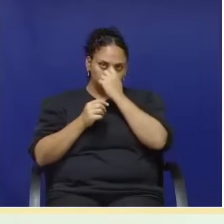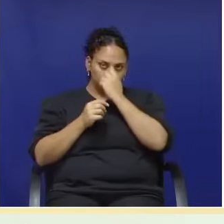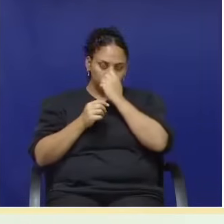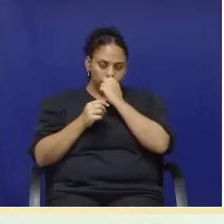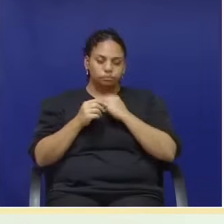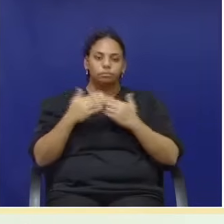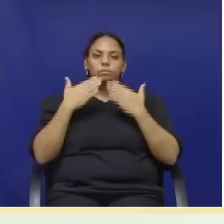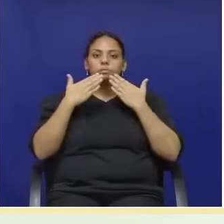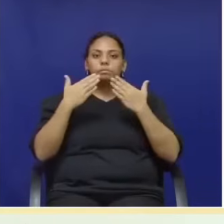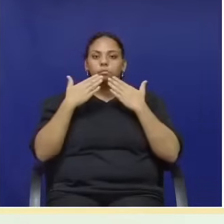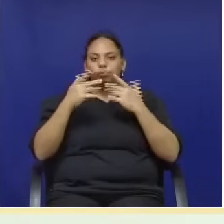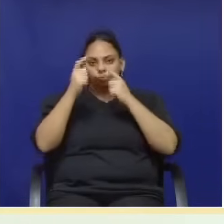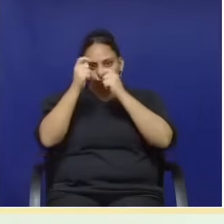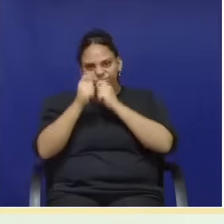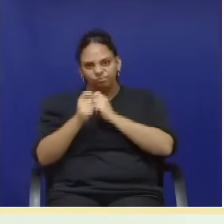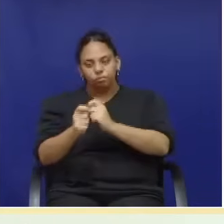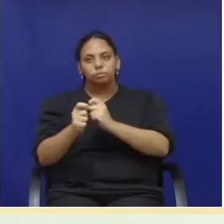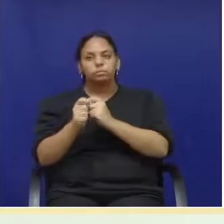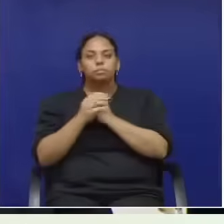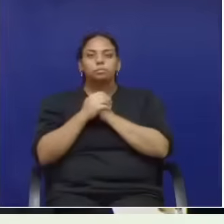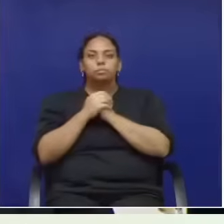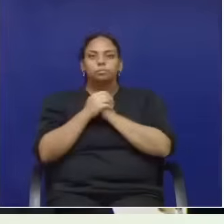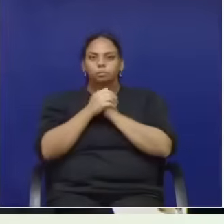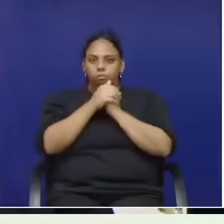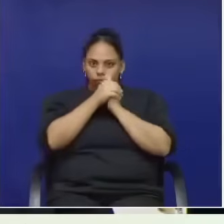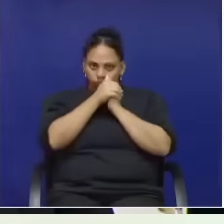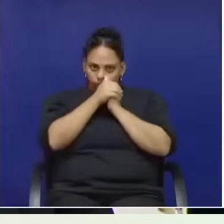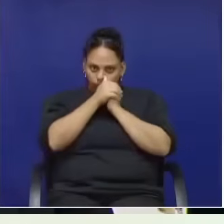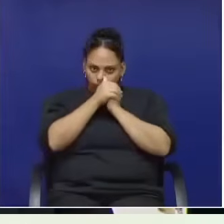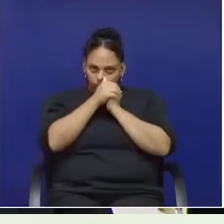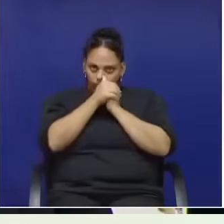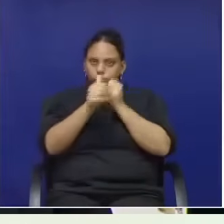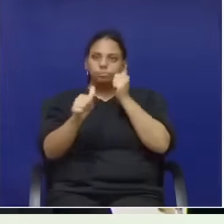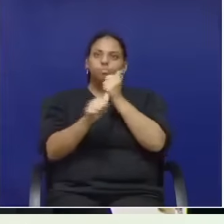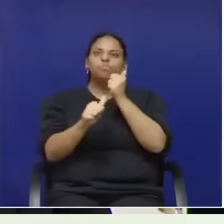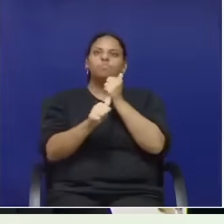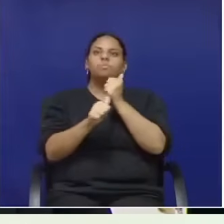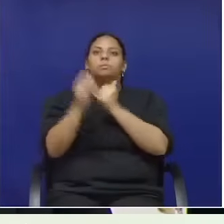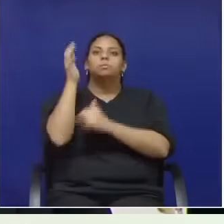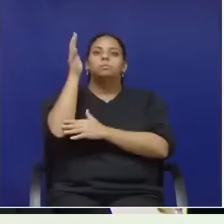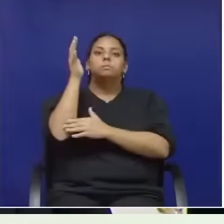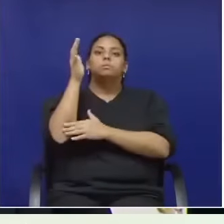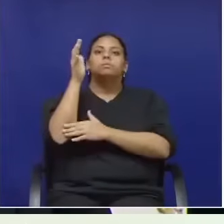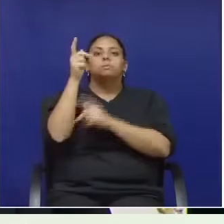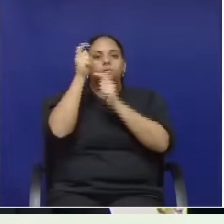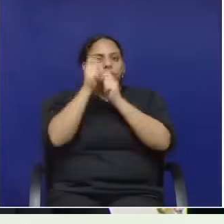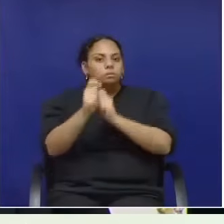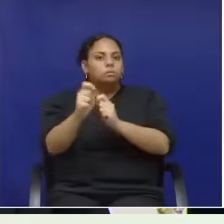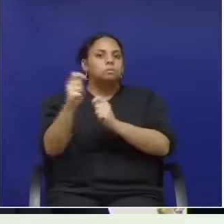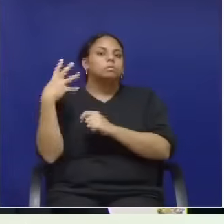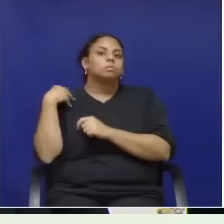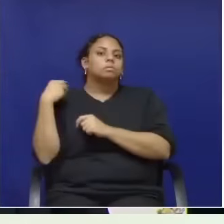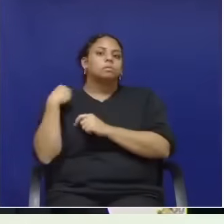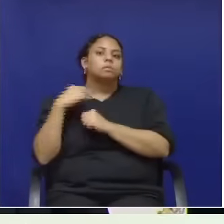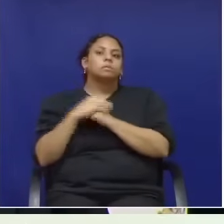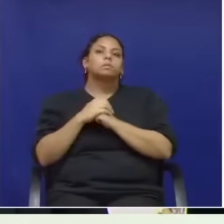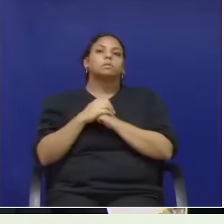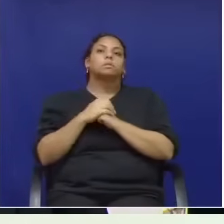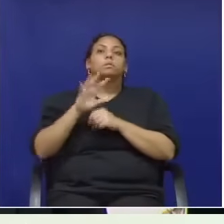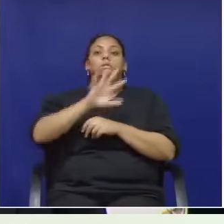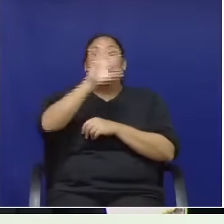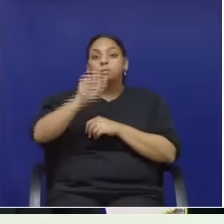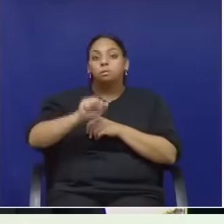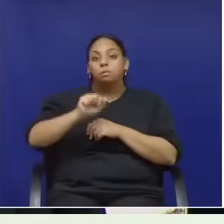Thank you, Honorable Deputy Speaker. Honorable Minister, has the South African